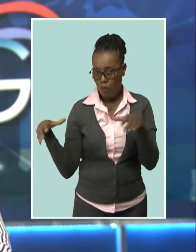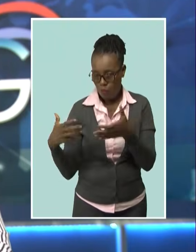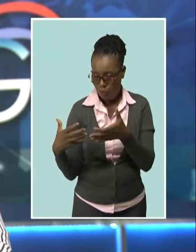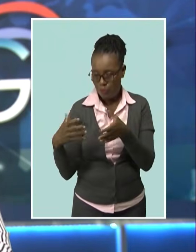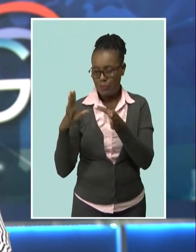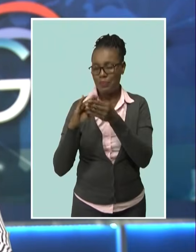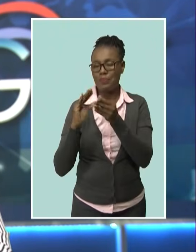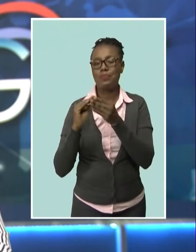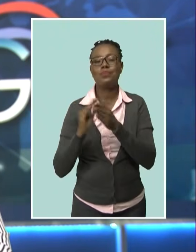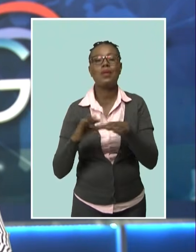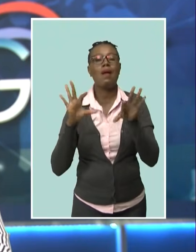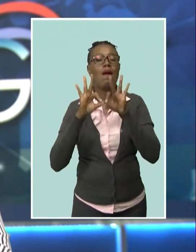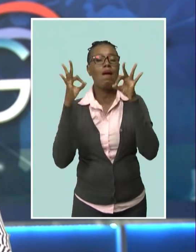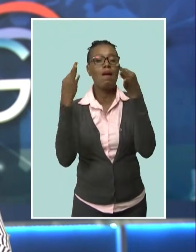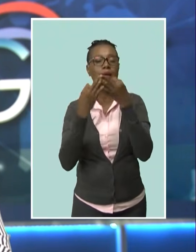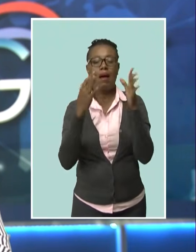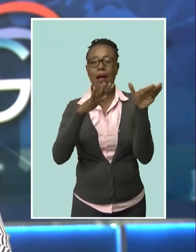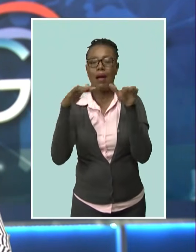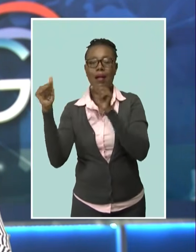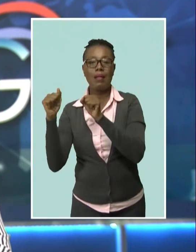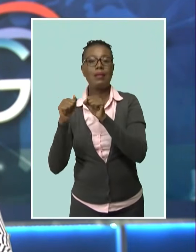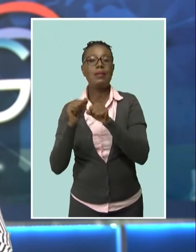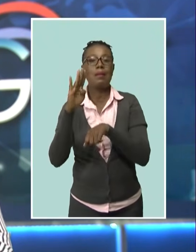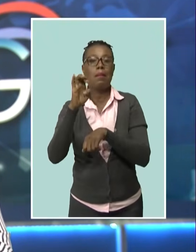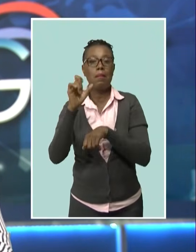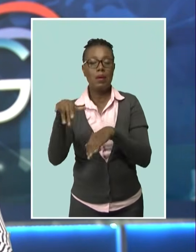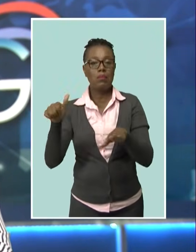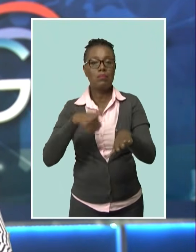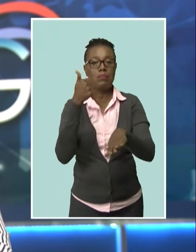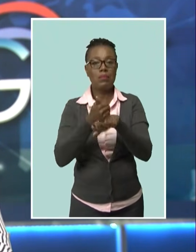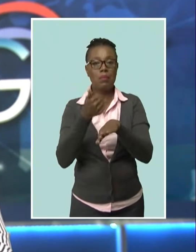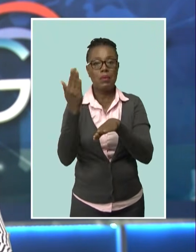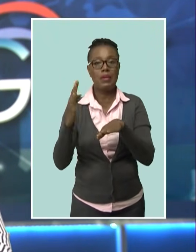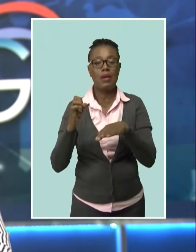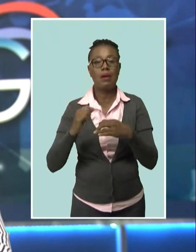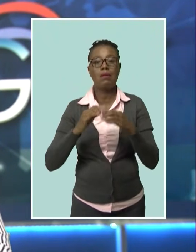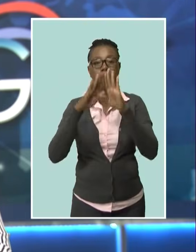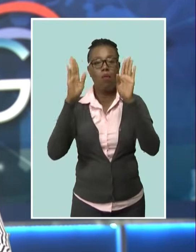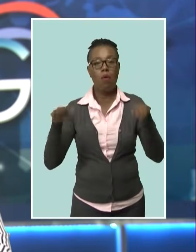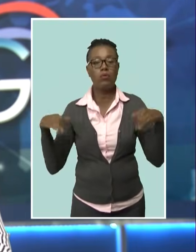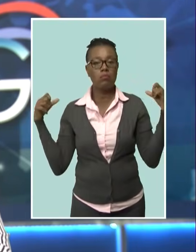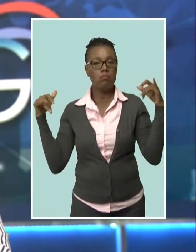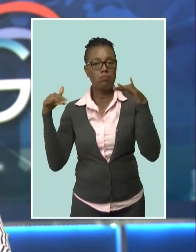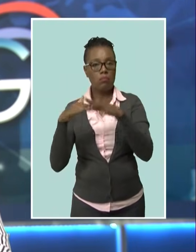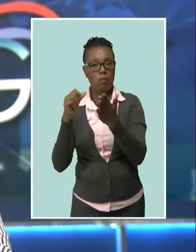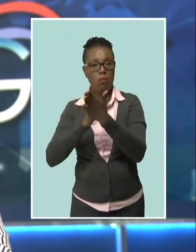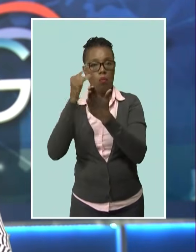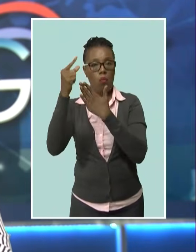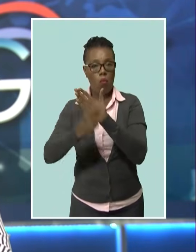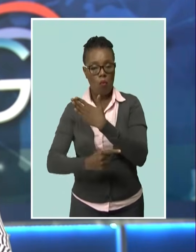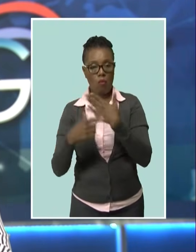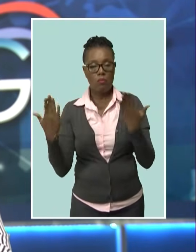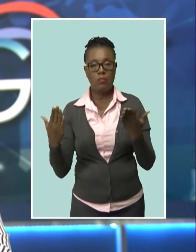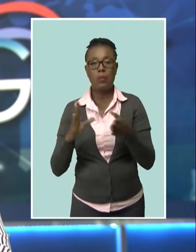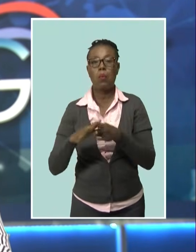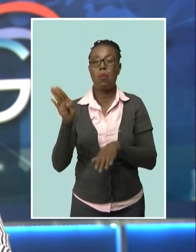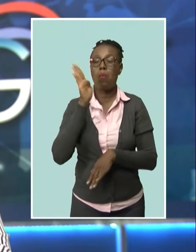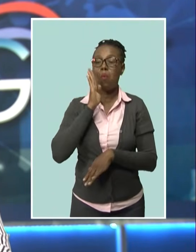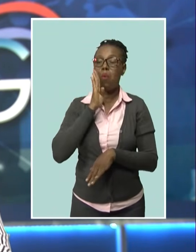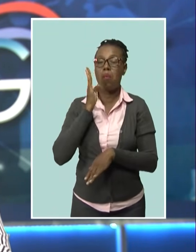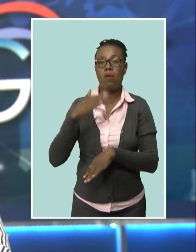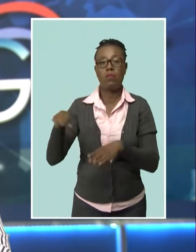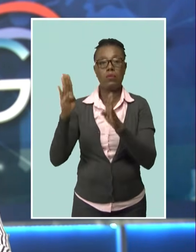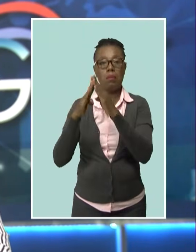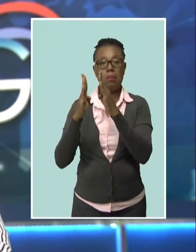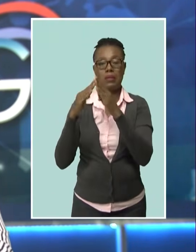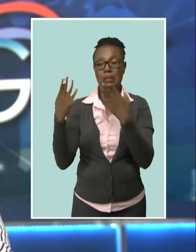Leave Bill, which was passed in the House of Assembly in August. During a dialogue over breakfast on the legislation held at the Lloyd Erskine